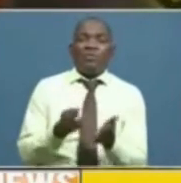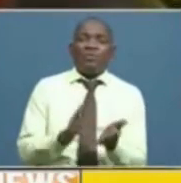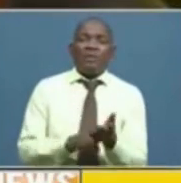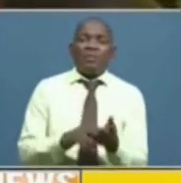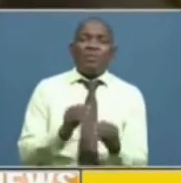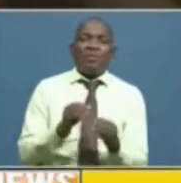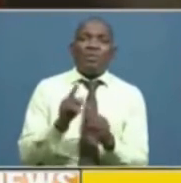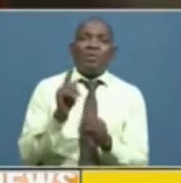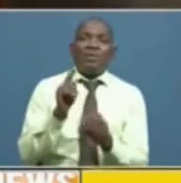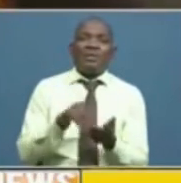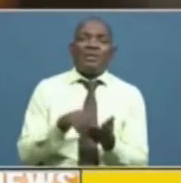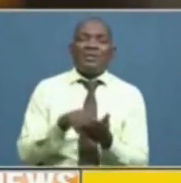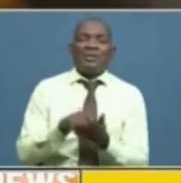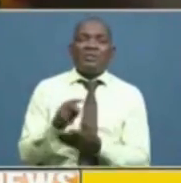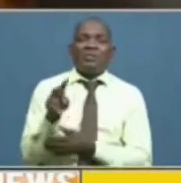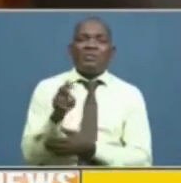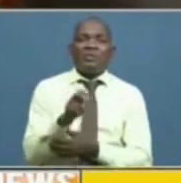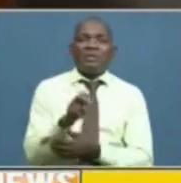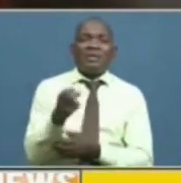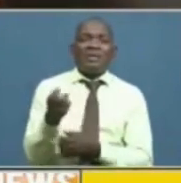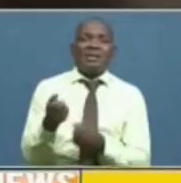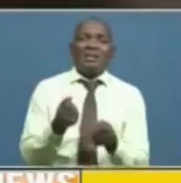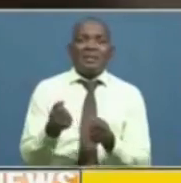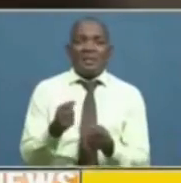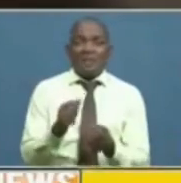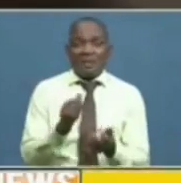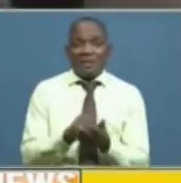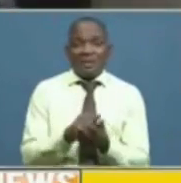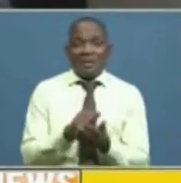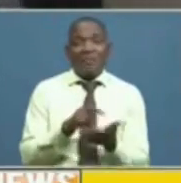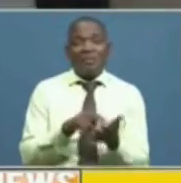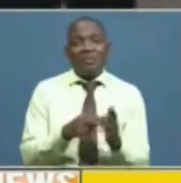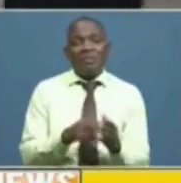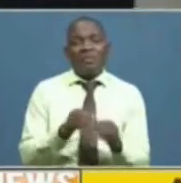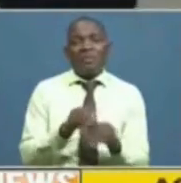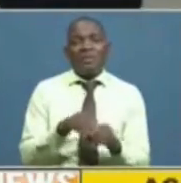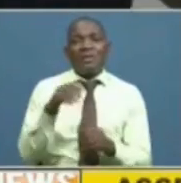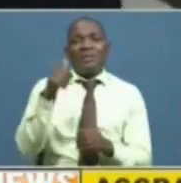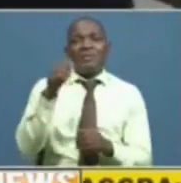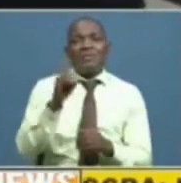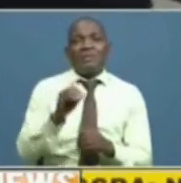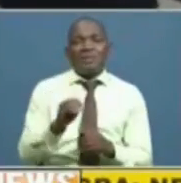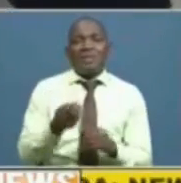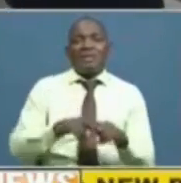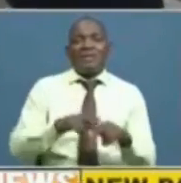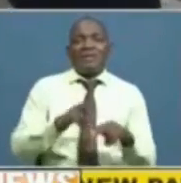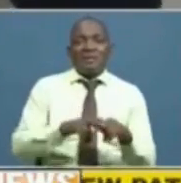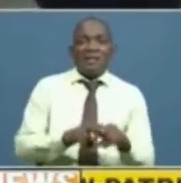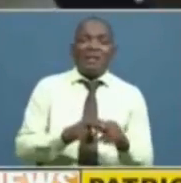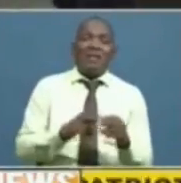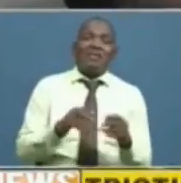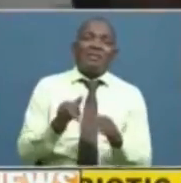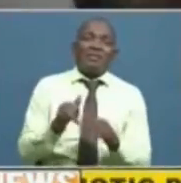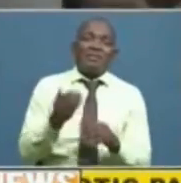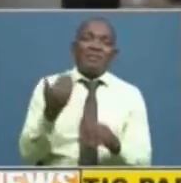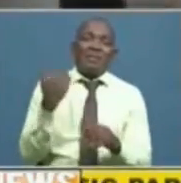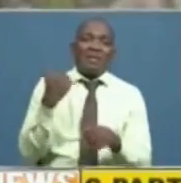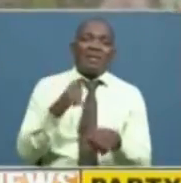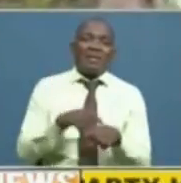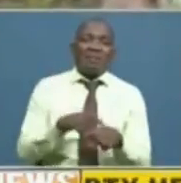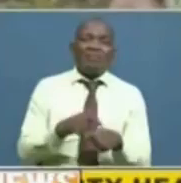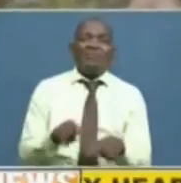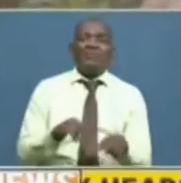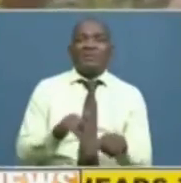of 1,200 vehicles, which represented about 10% increase compared to the same period in